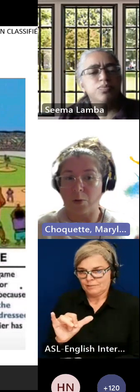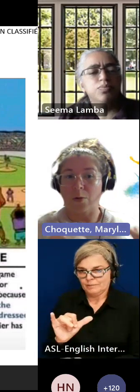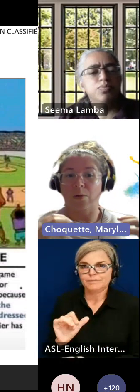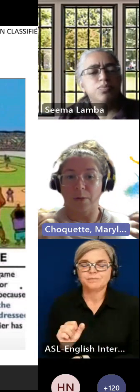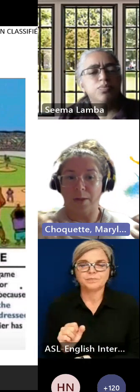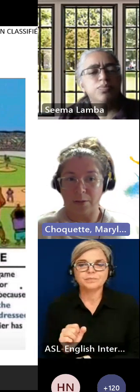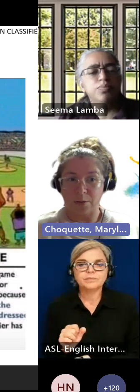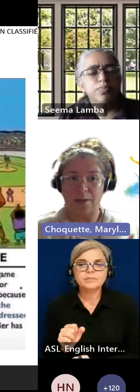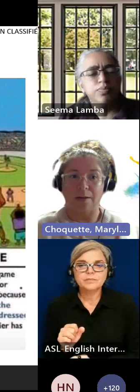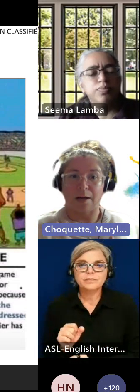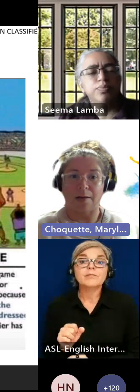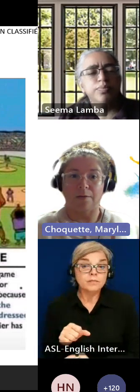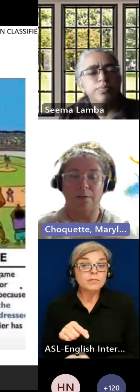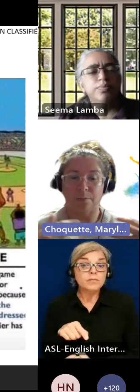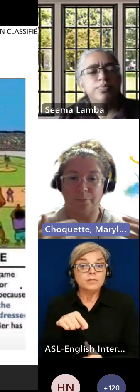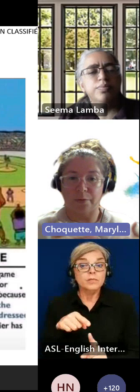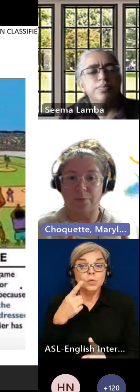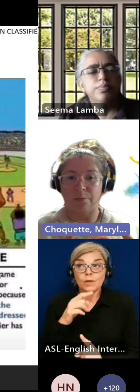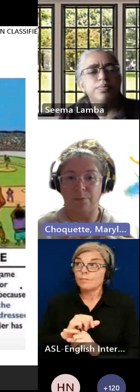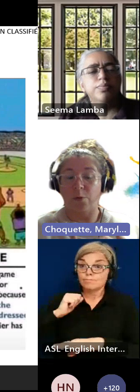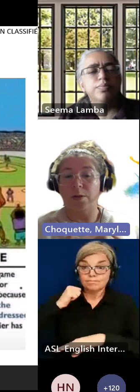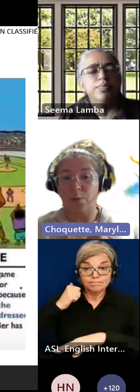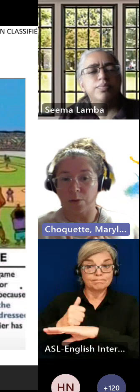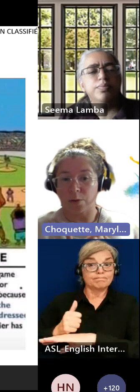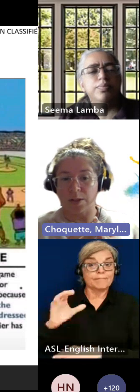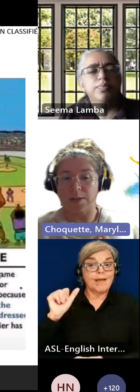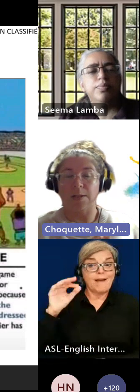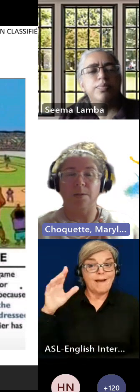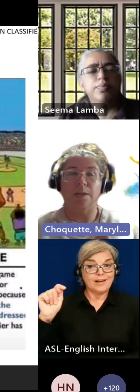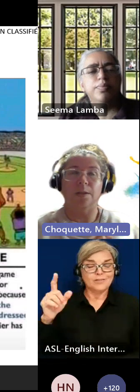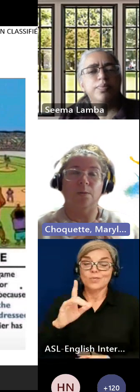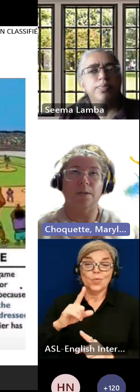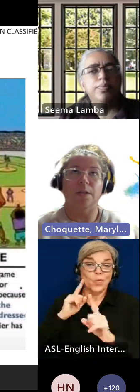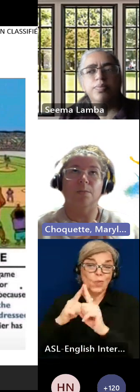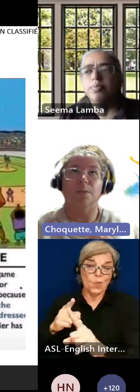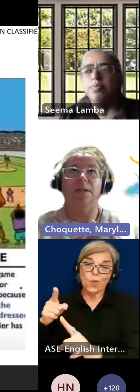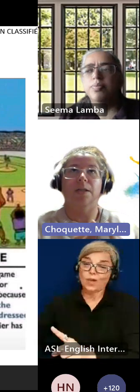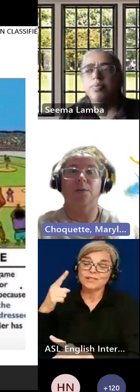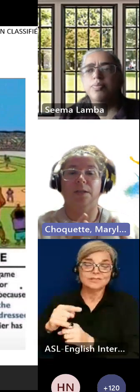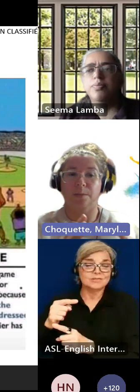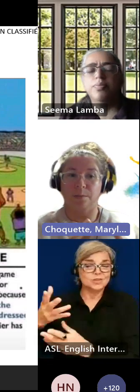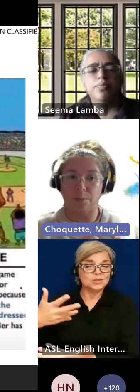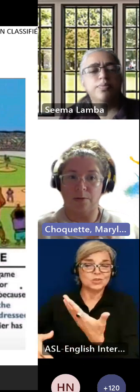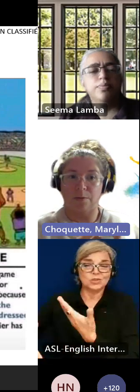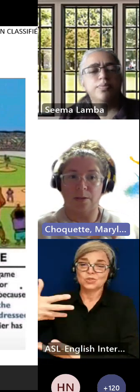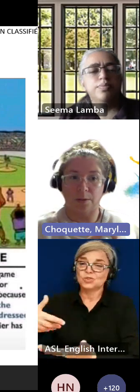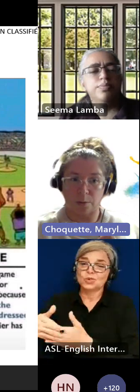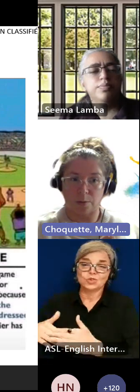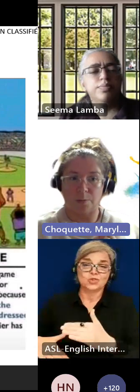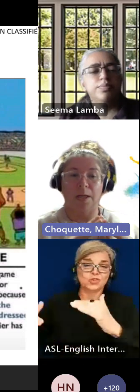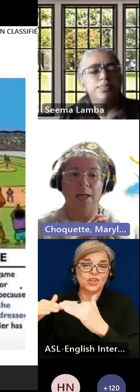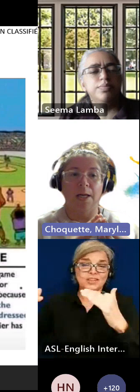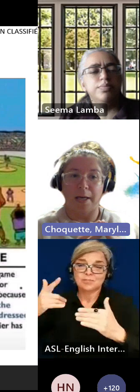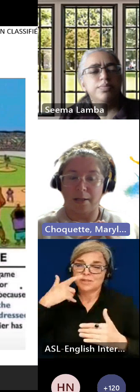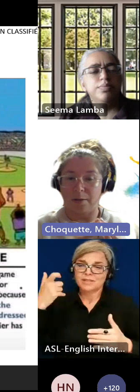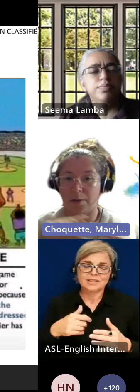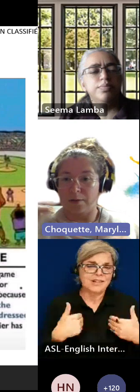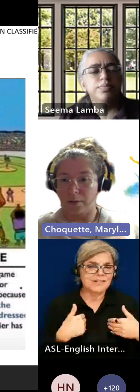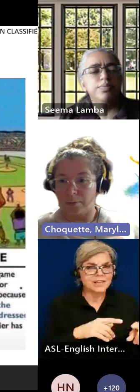initial goal when they created the act for social justice, because there were such big inequities between the various